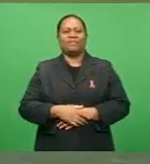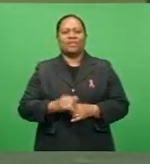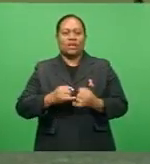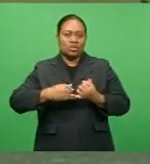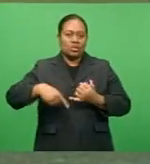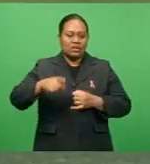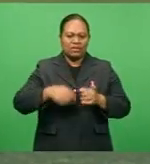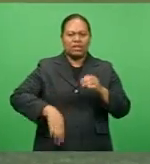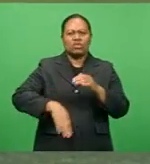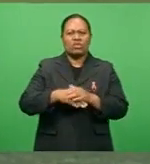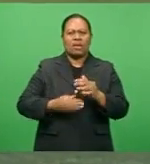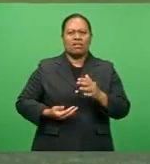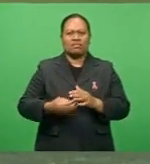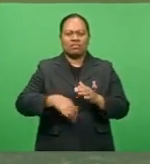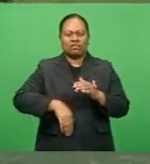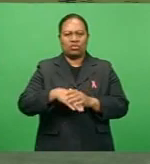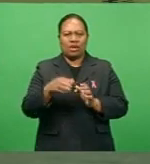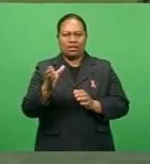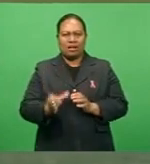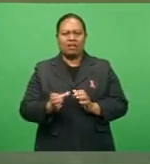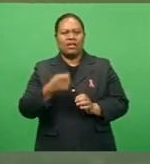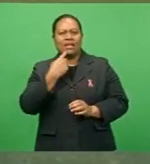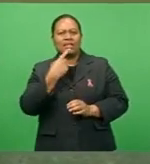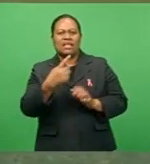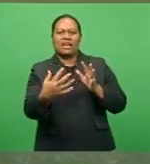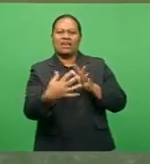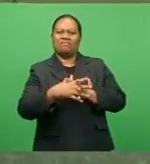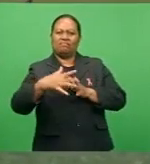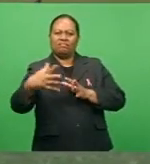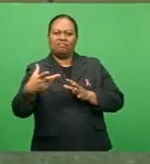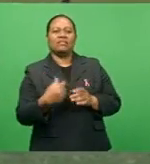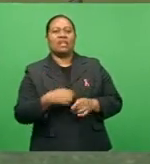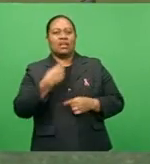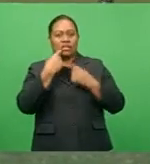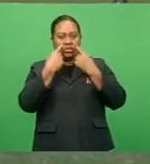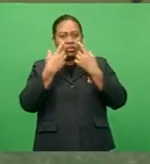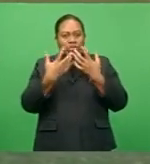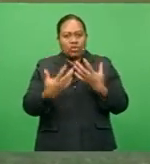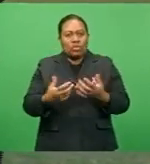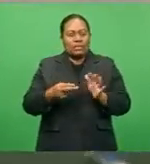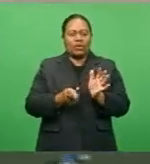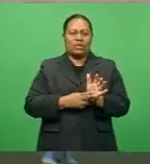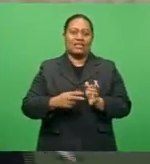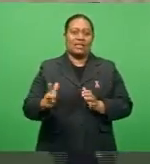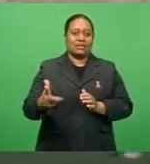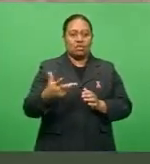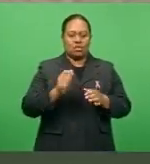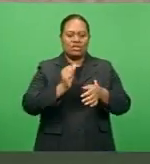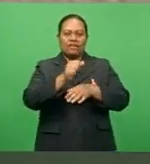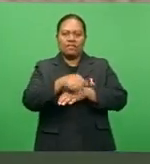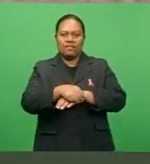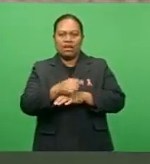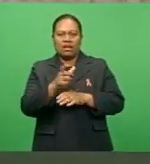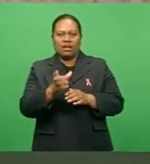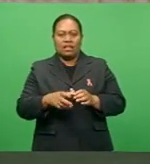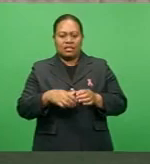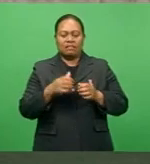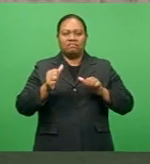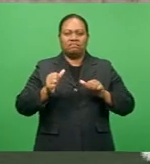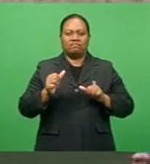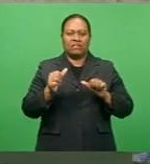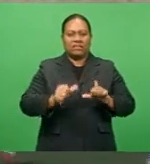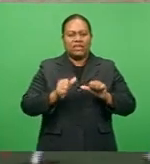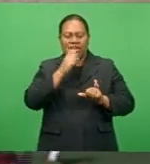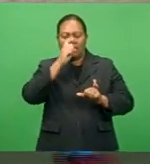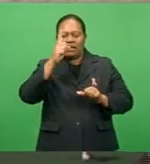Vota, Leo Naikasal, Daniela Thakaunivalu and Josefa Masi defeated a star-studded Police Blue side 12-7 in the